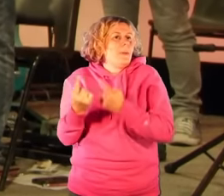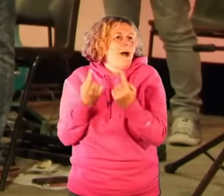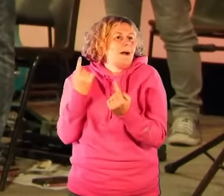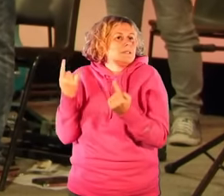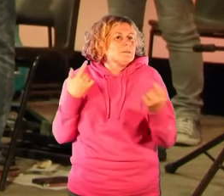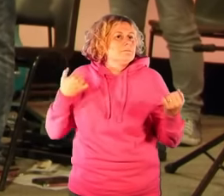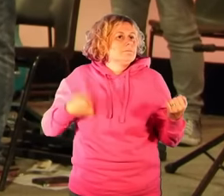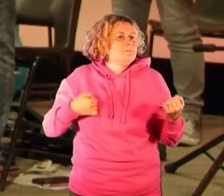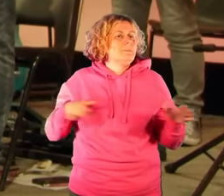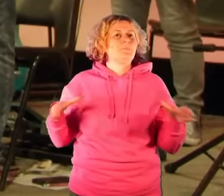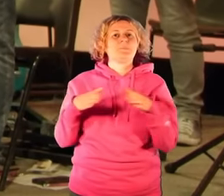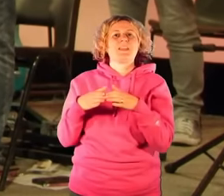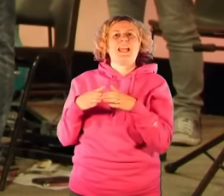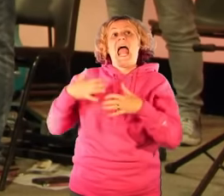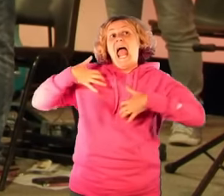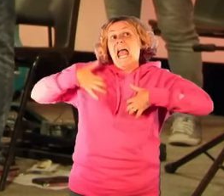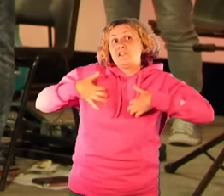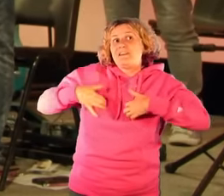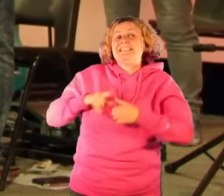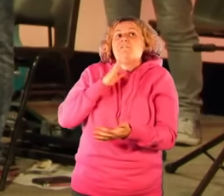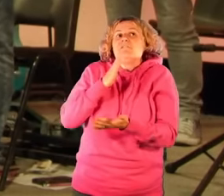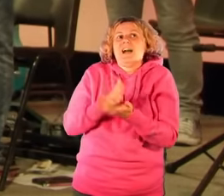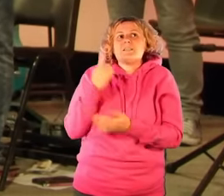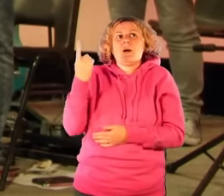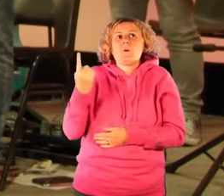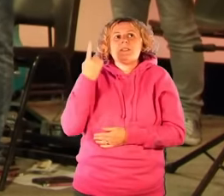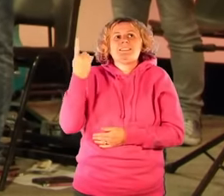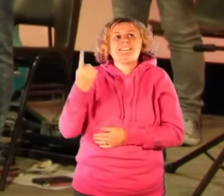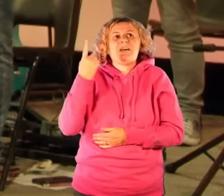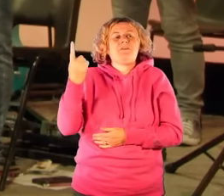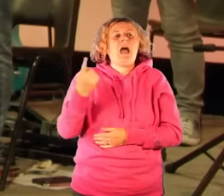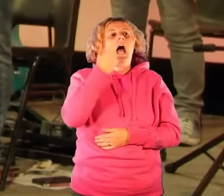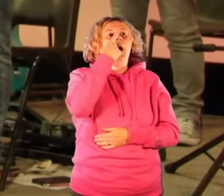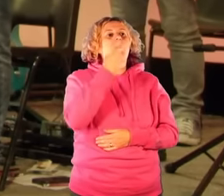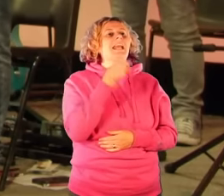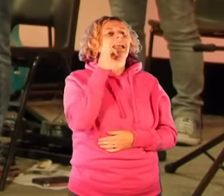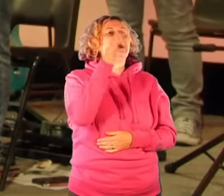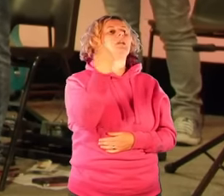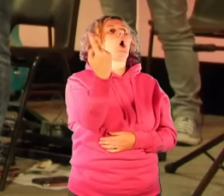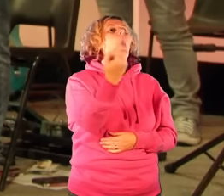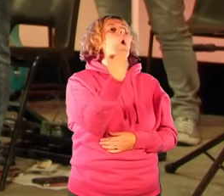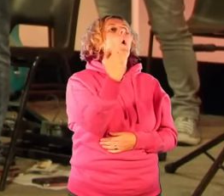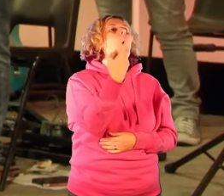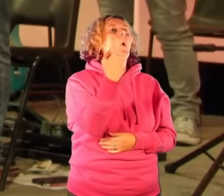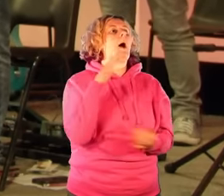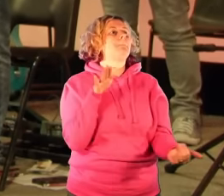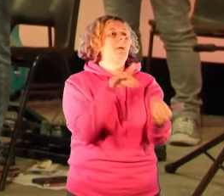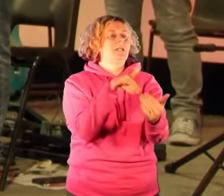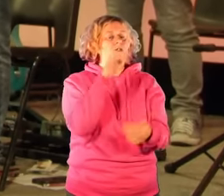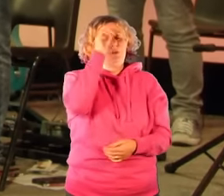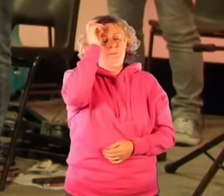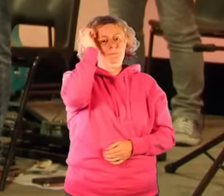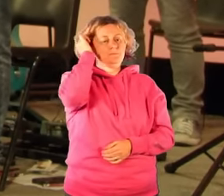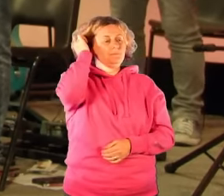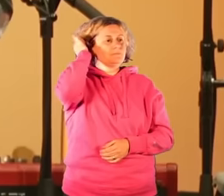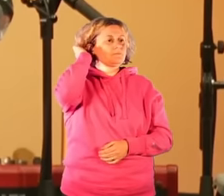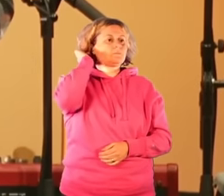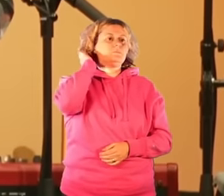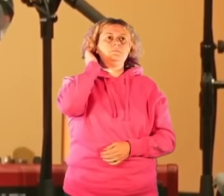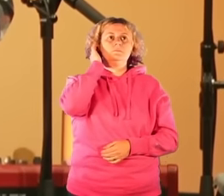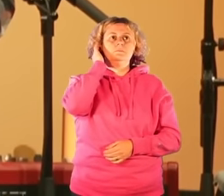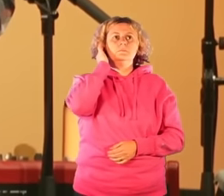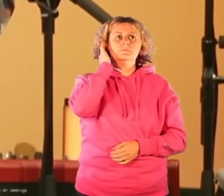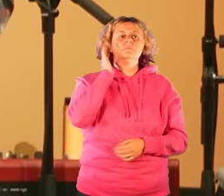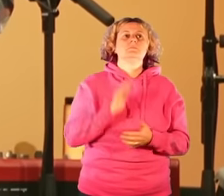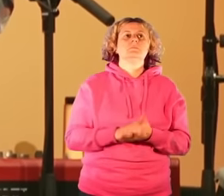just to send me an interesting fact about yourself. And I thought maybe we could have a little go at guessing who in the band this might be. Okay, the first one is